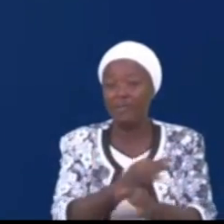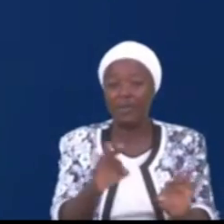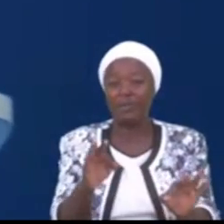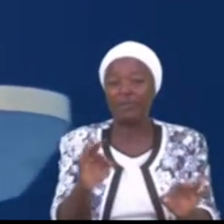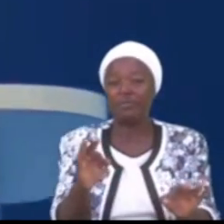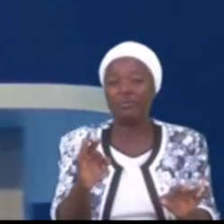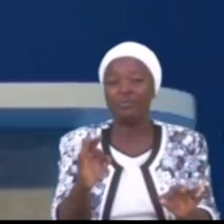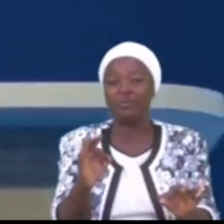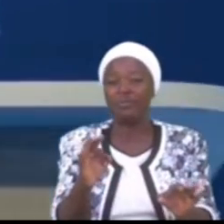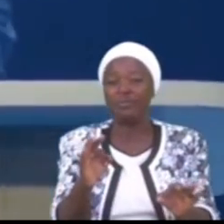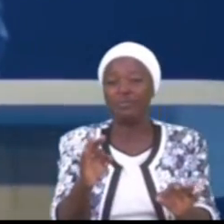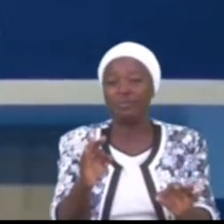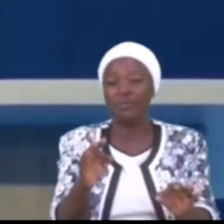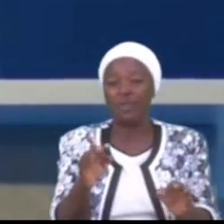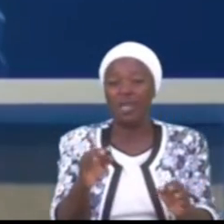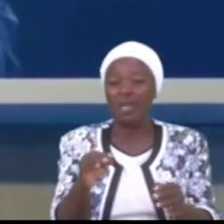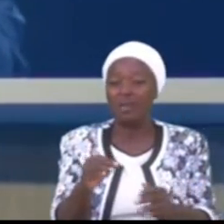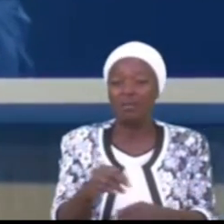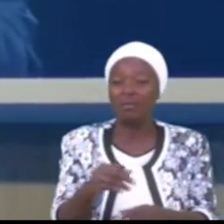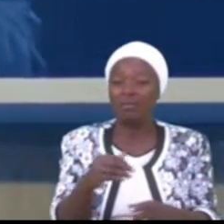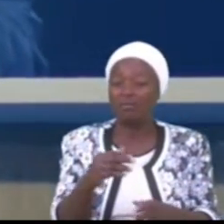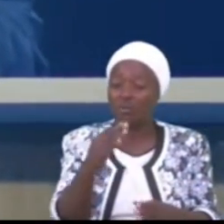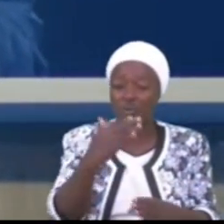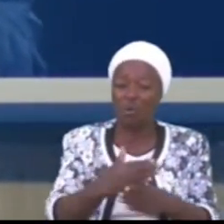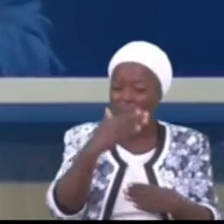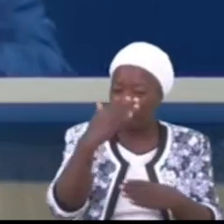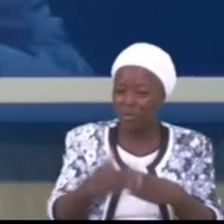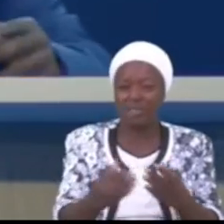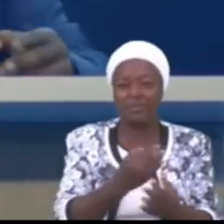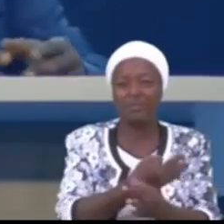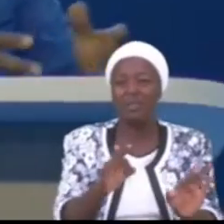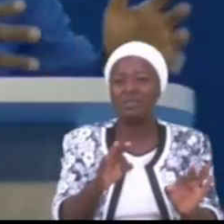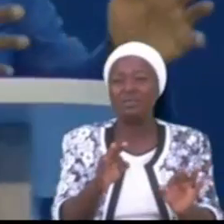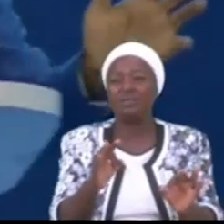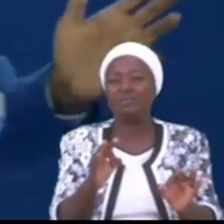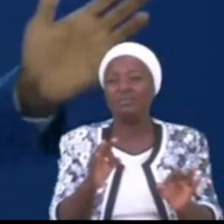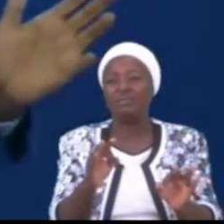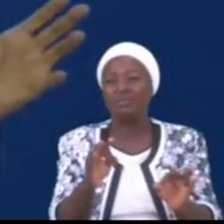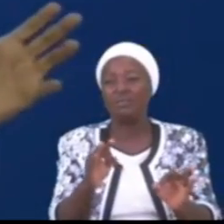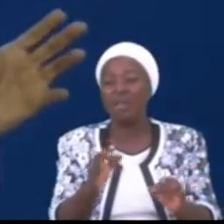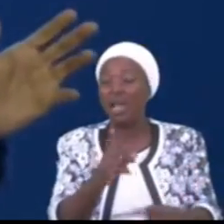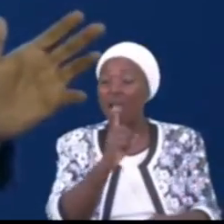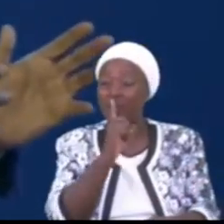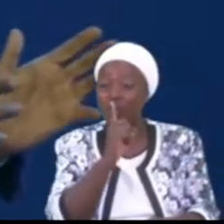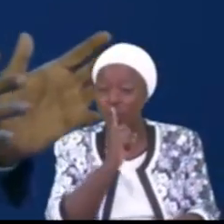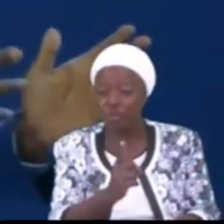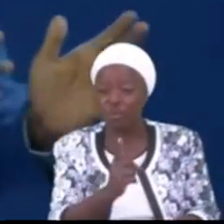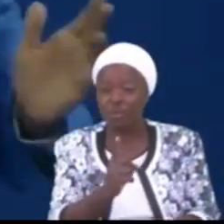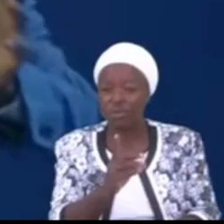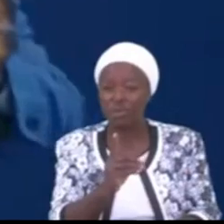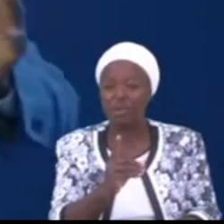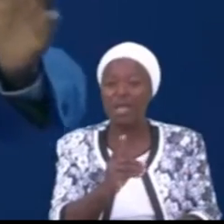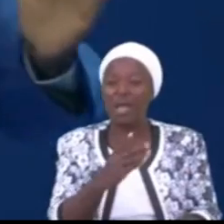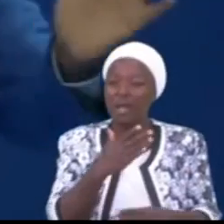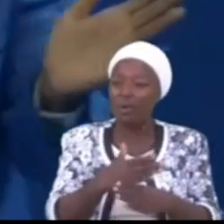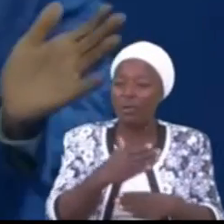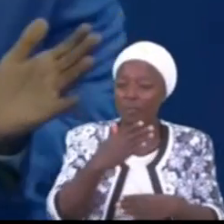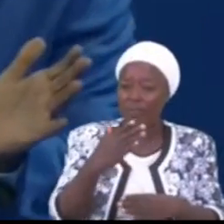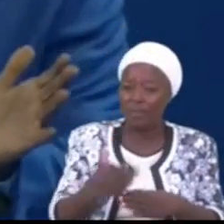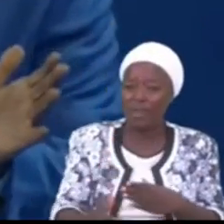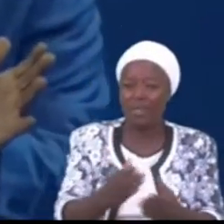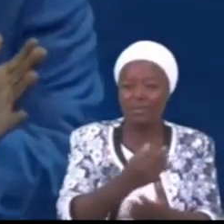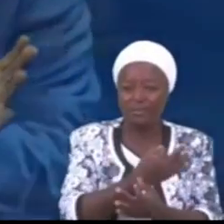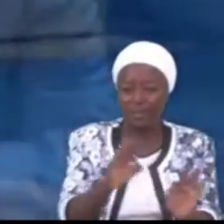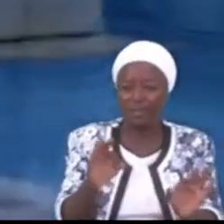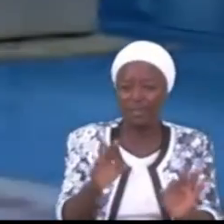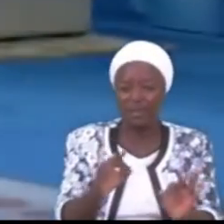emancipation. All round emancipation. Assured emancipation.